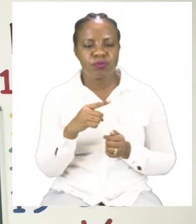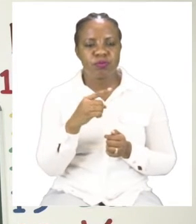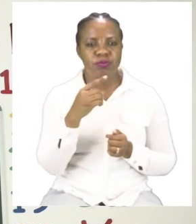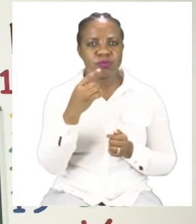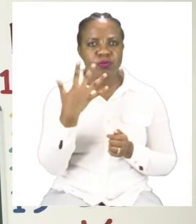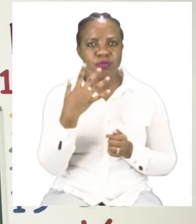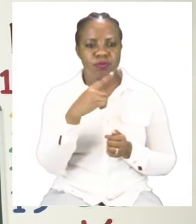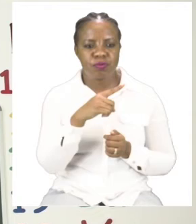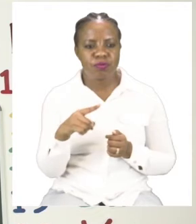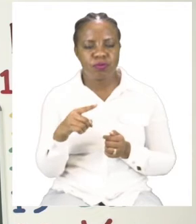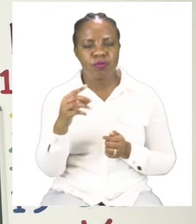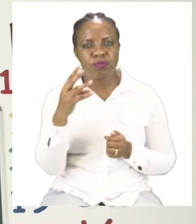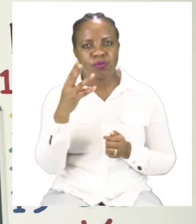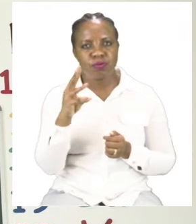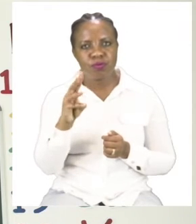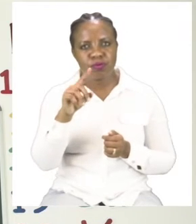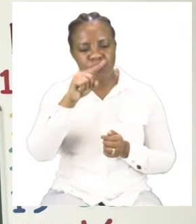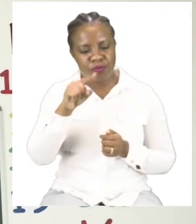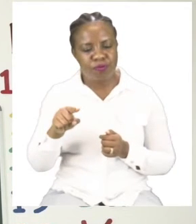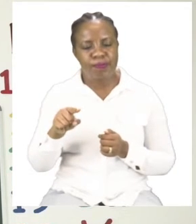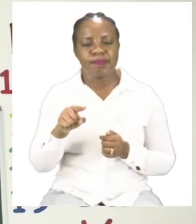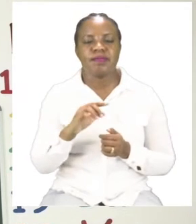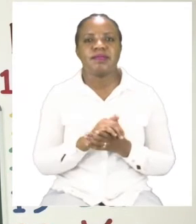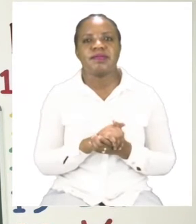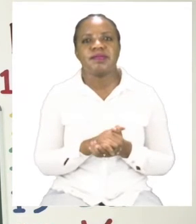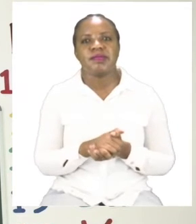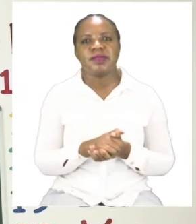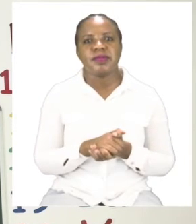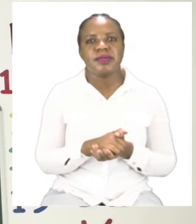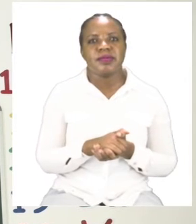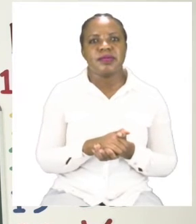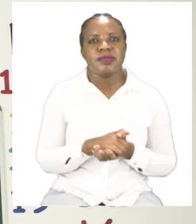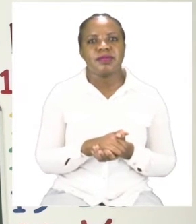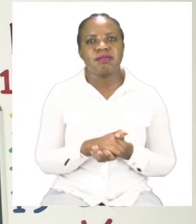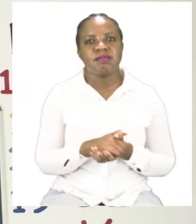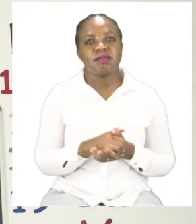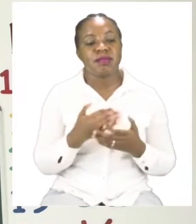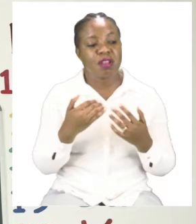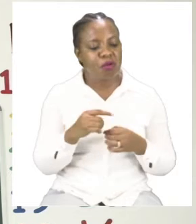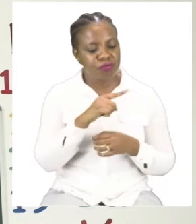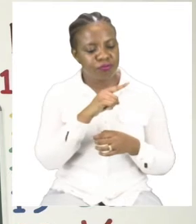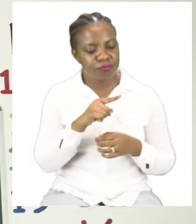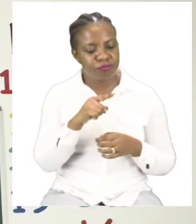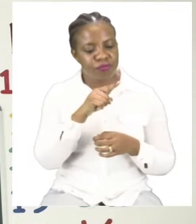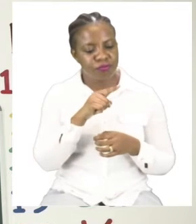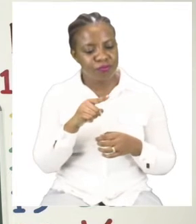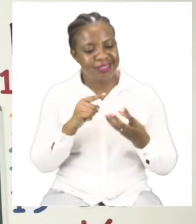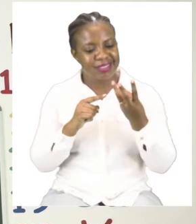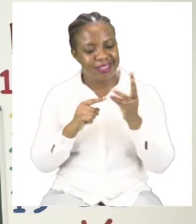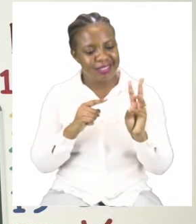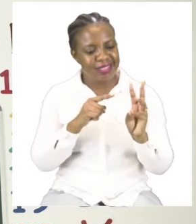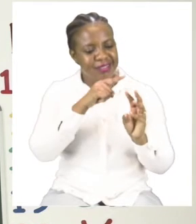4, 5, 6. So we have now taken away